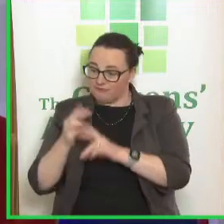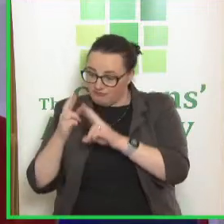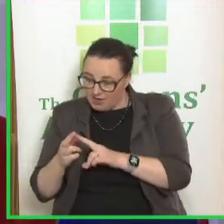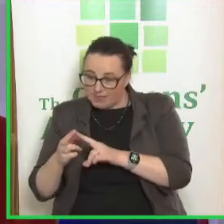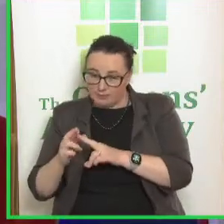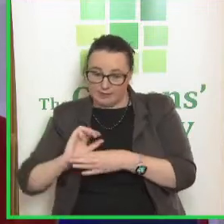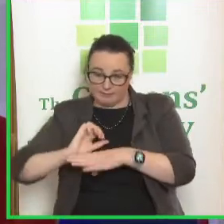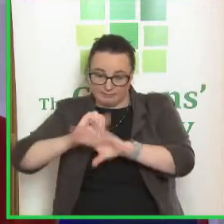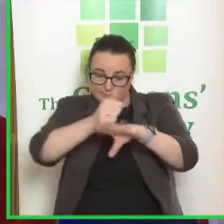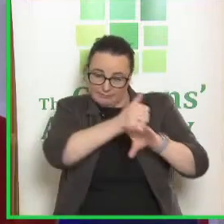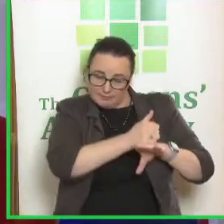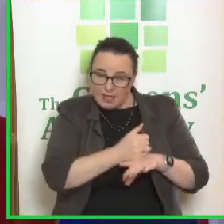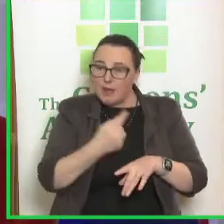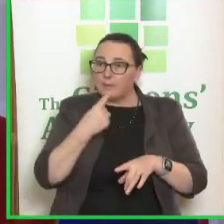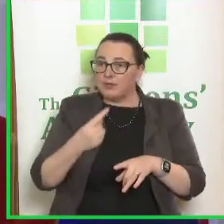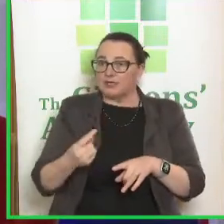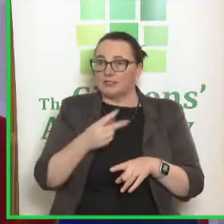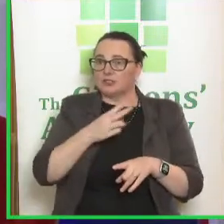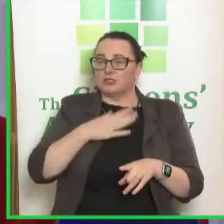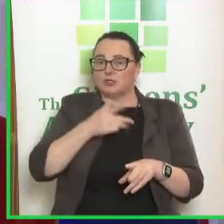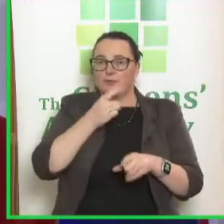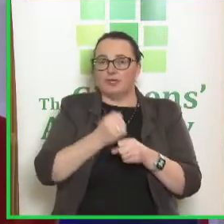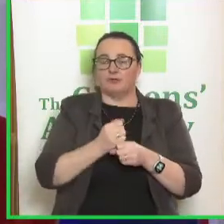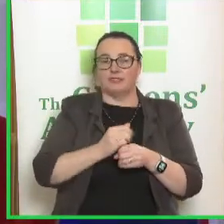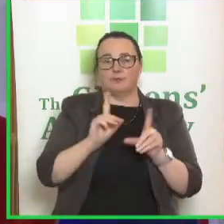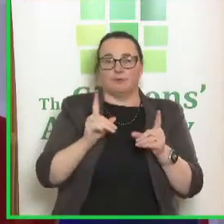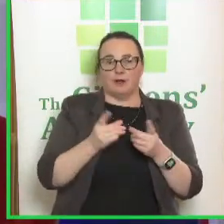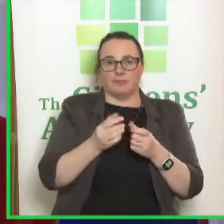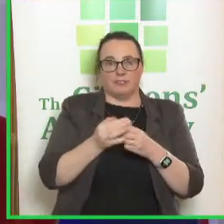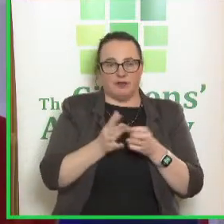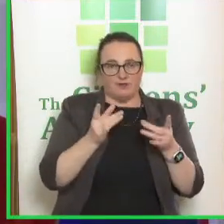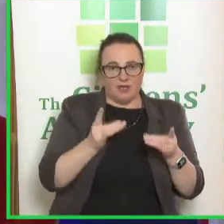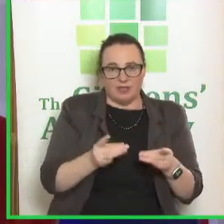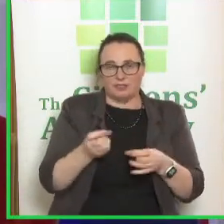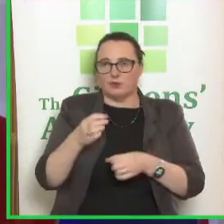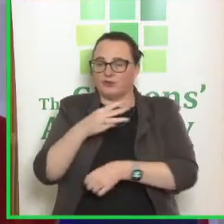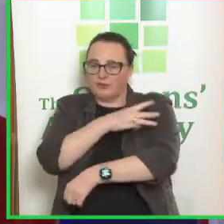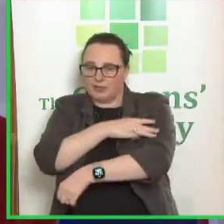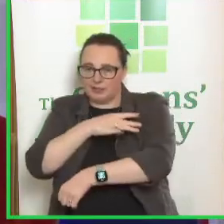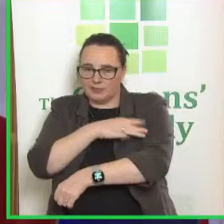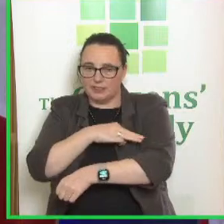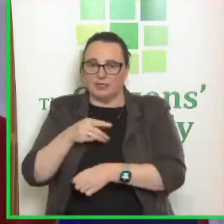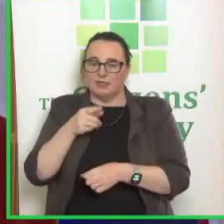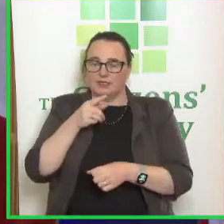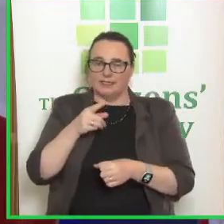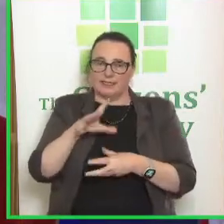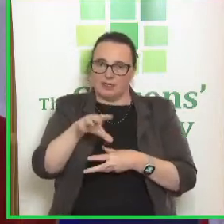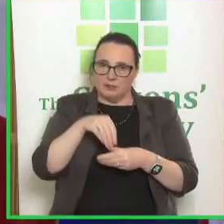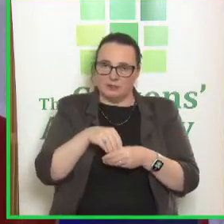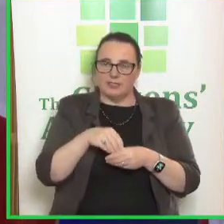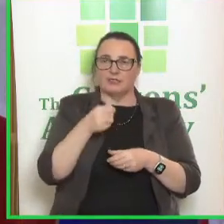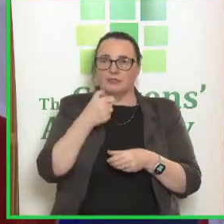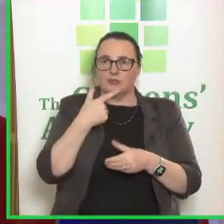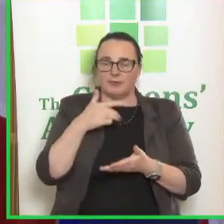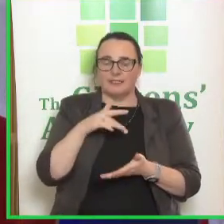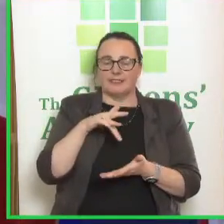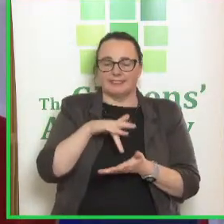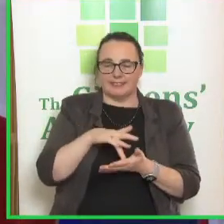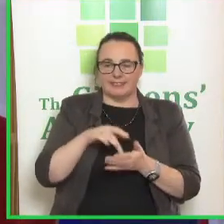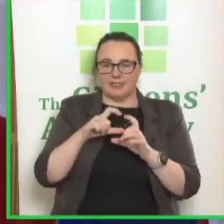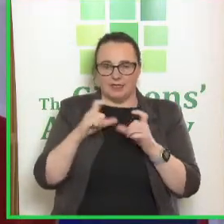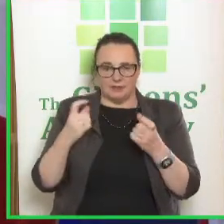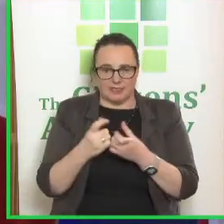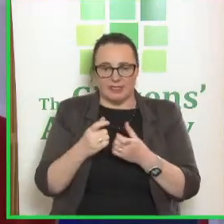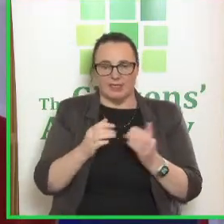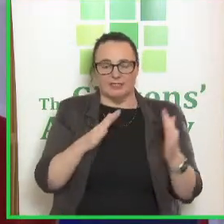But this is not just about the Department of Health or the Gardaí. This is about Dublin City Council, no matter where you are around the country. It's local authorities,